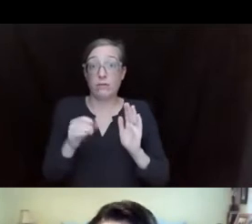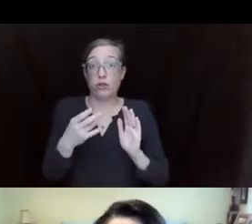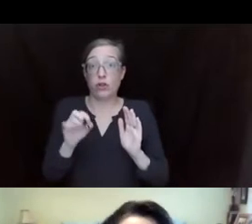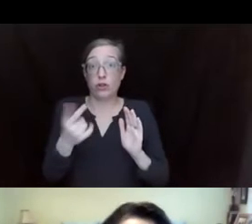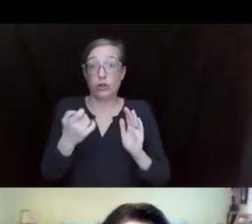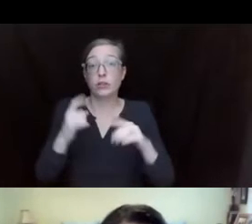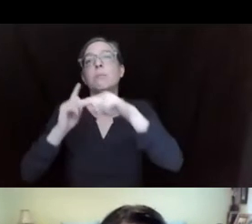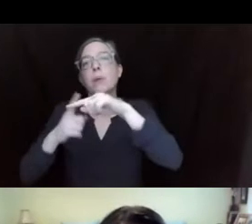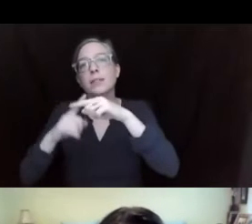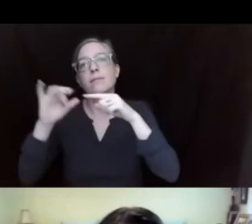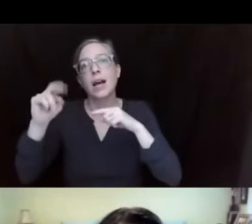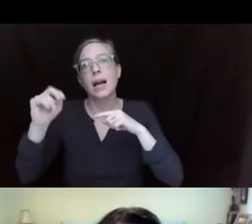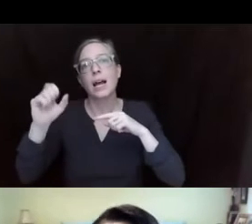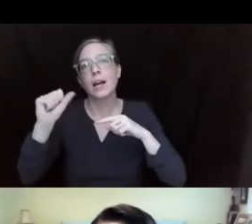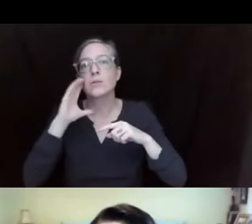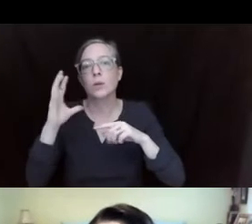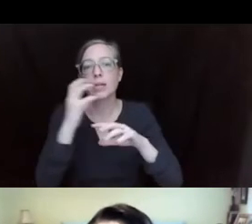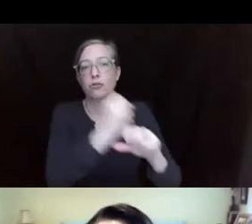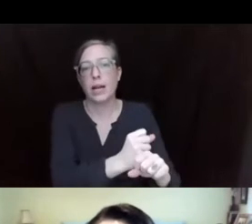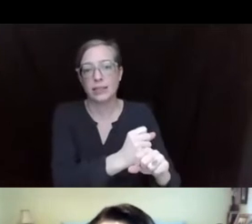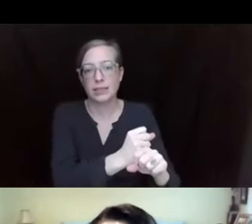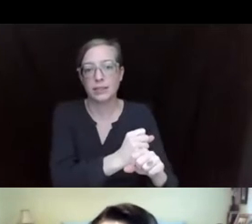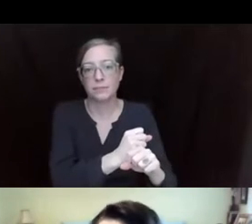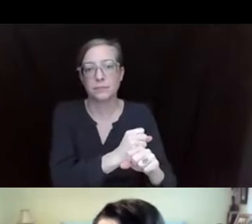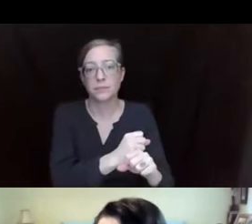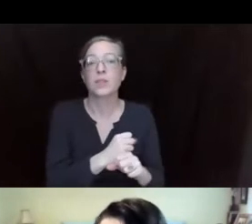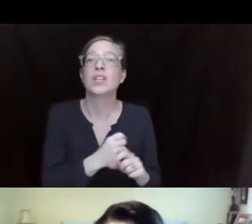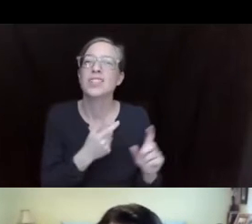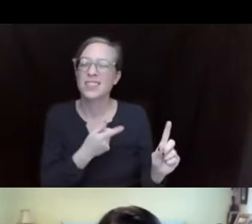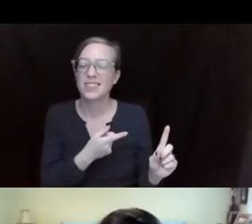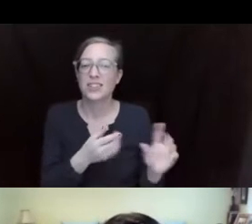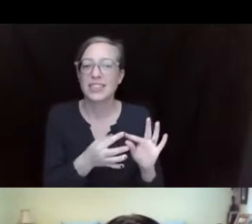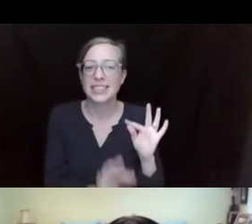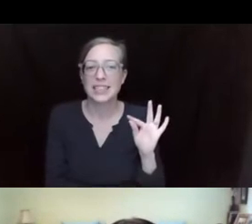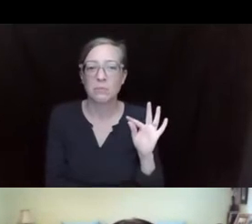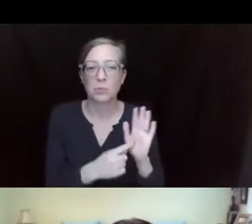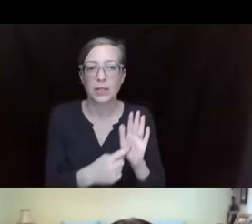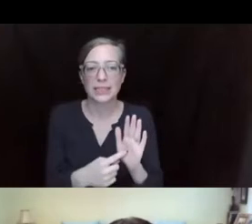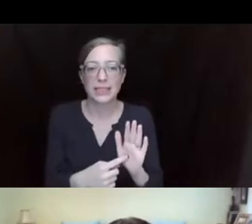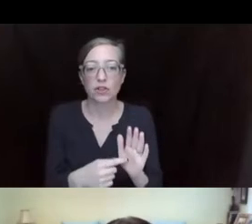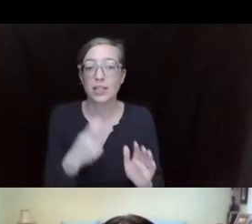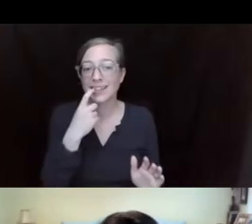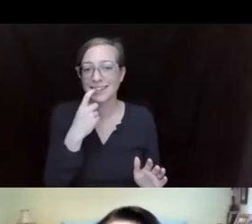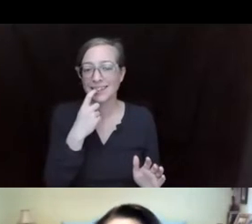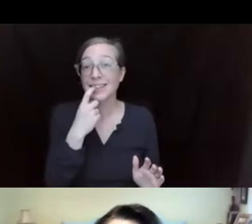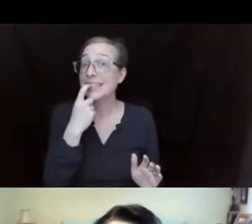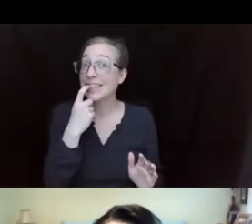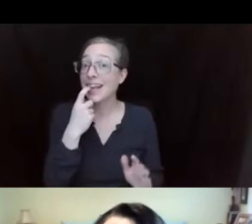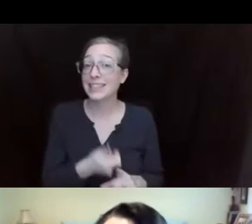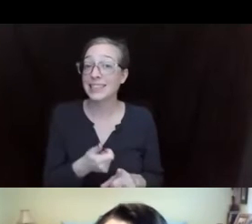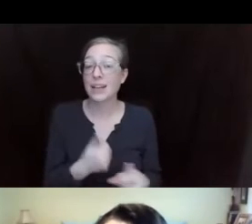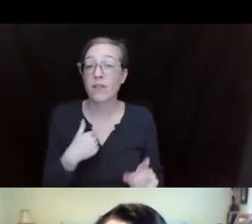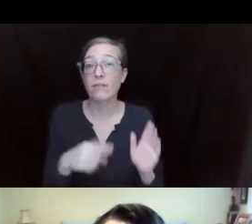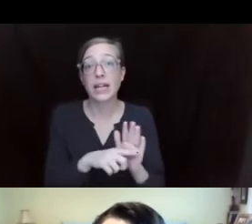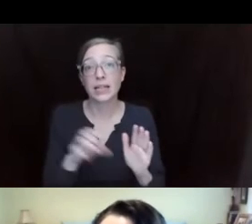So let's look here in the slide. I have a very simple representation of glass. Glass has a negative charge, then a bunch